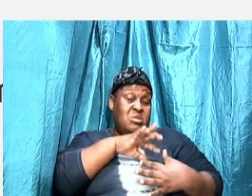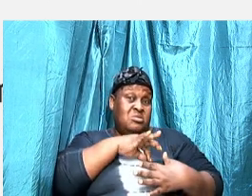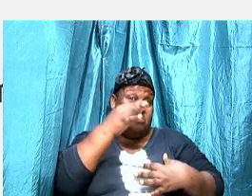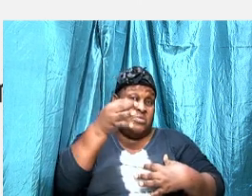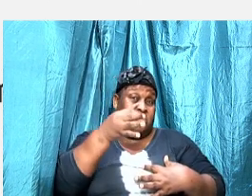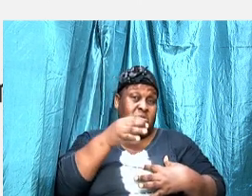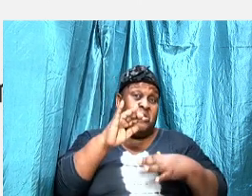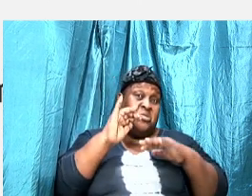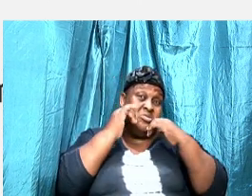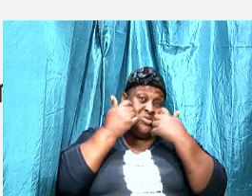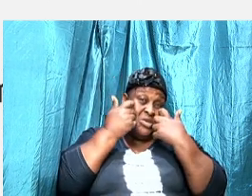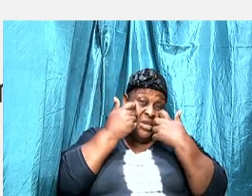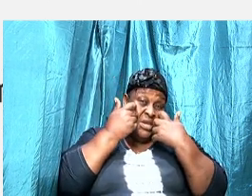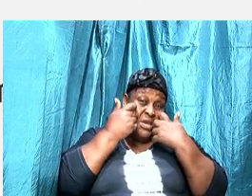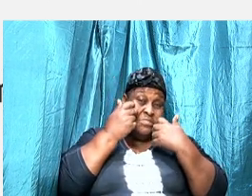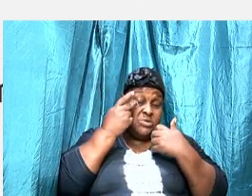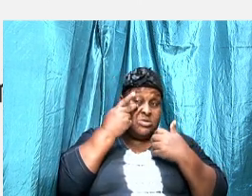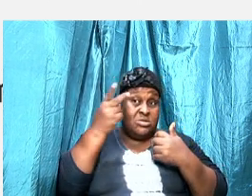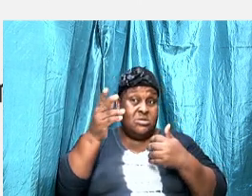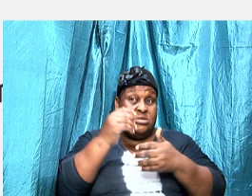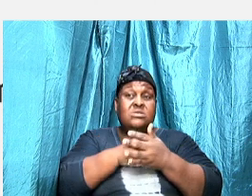here in this scripture.